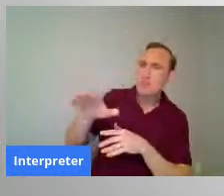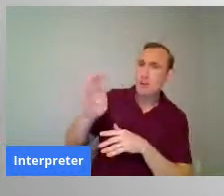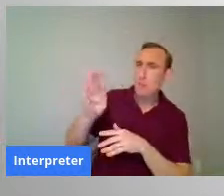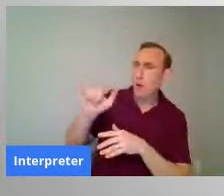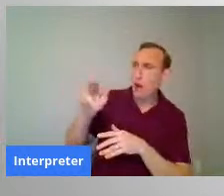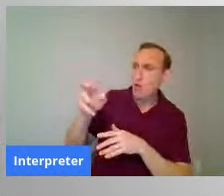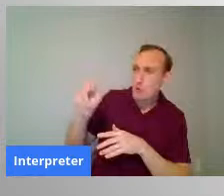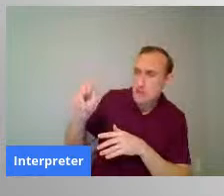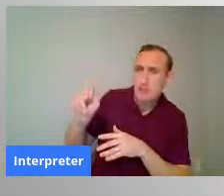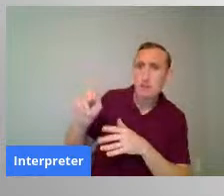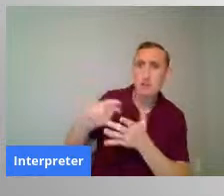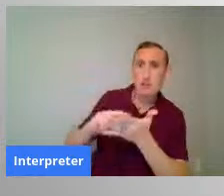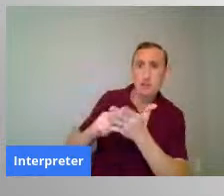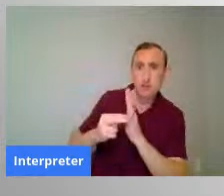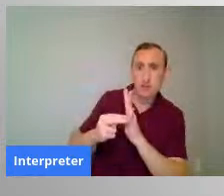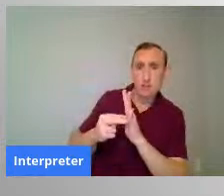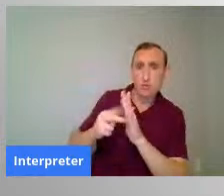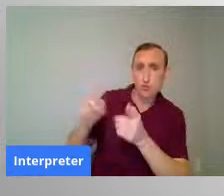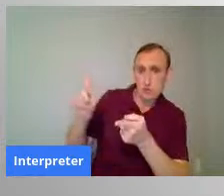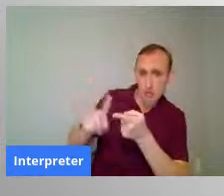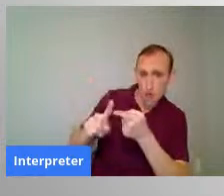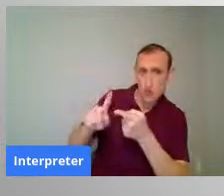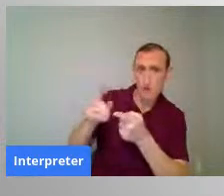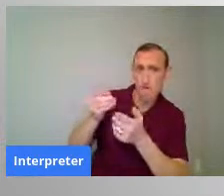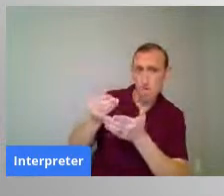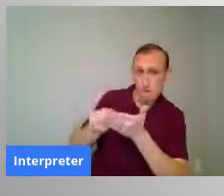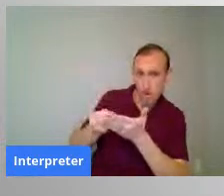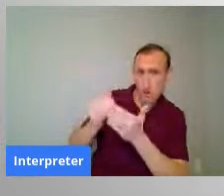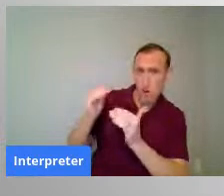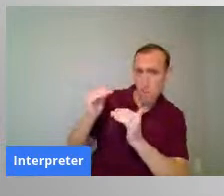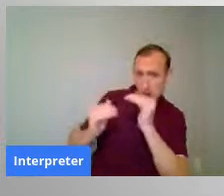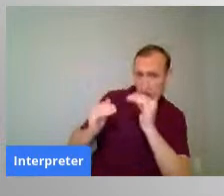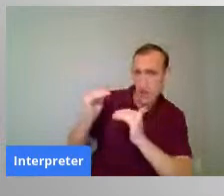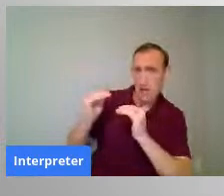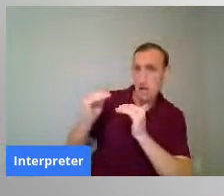at a reduction in our fund balance of about $4 million